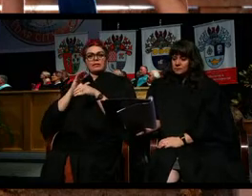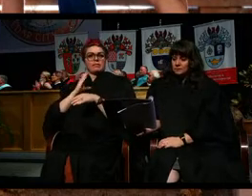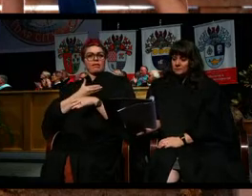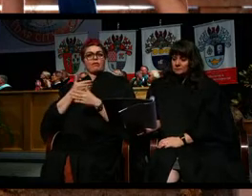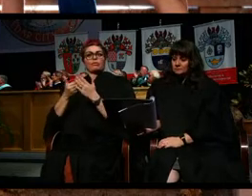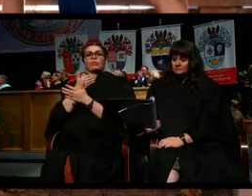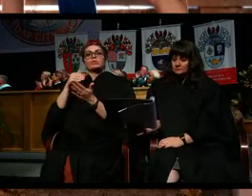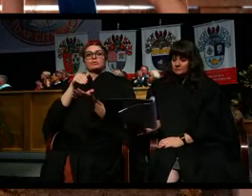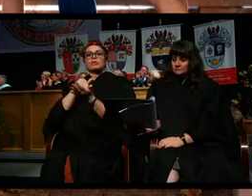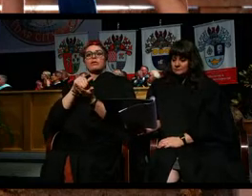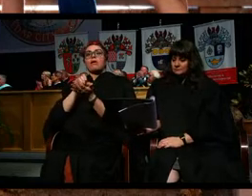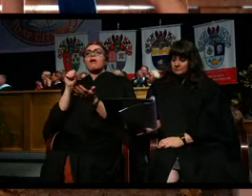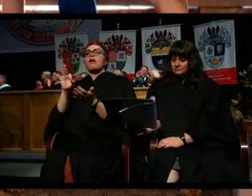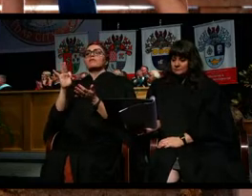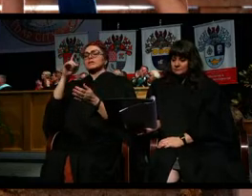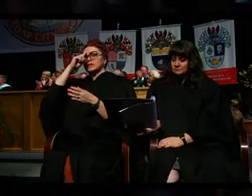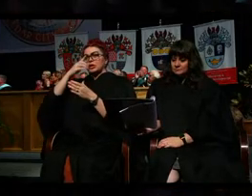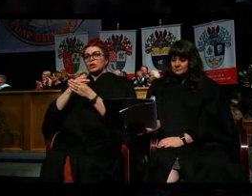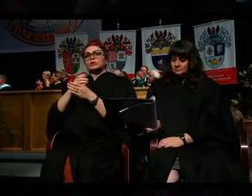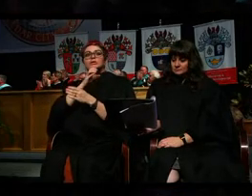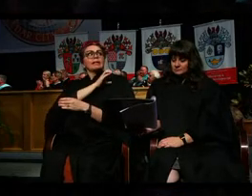program.